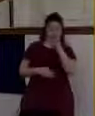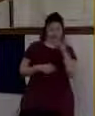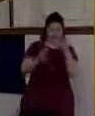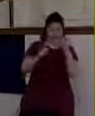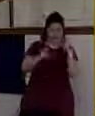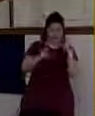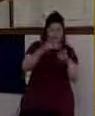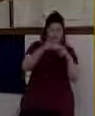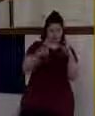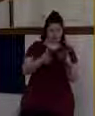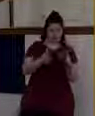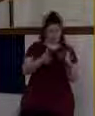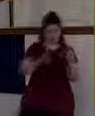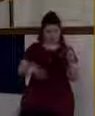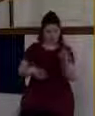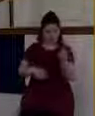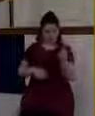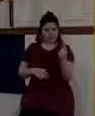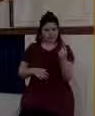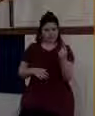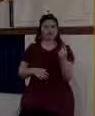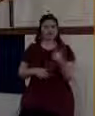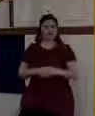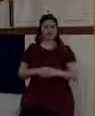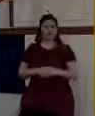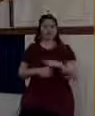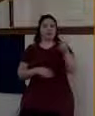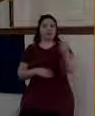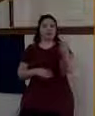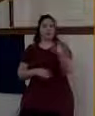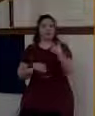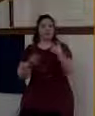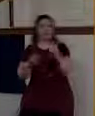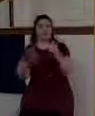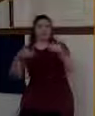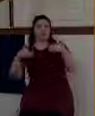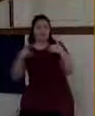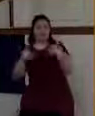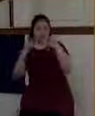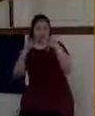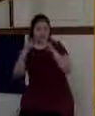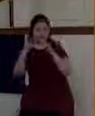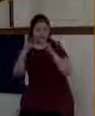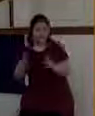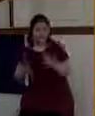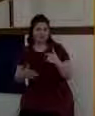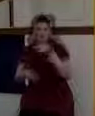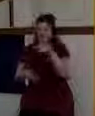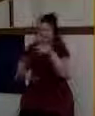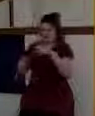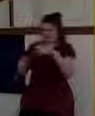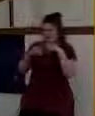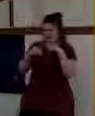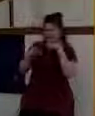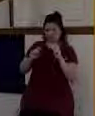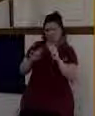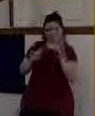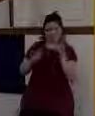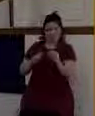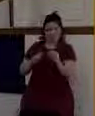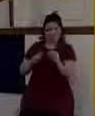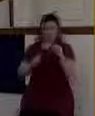to be entertained by the king and to receive his gifts. And he probably himself wanted to remove the shame